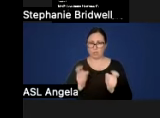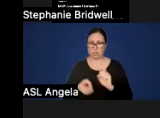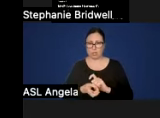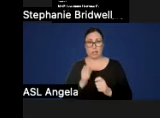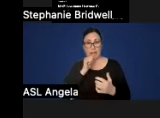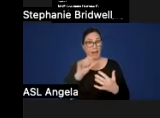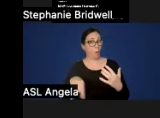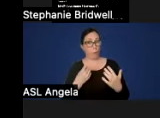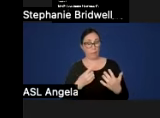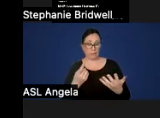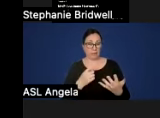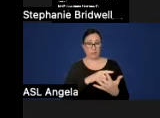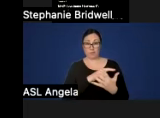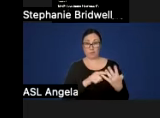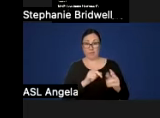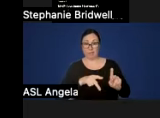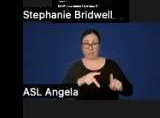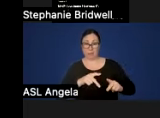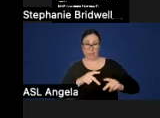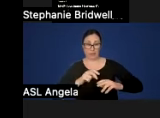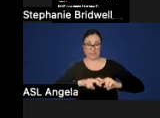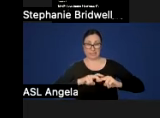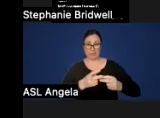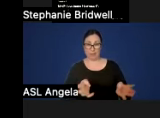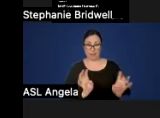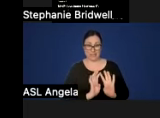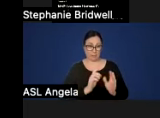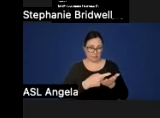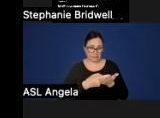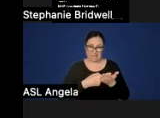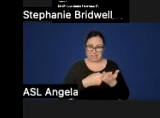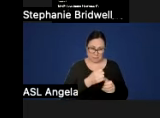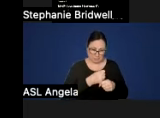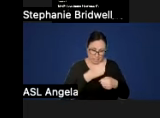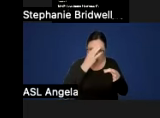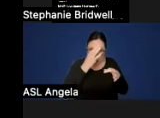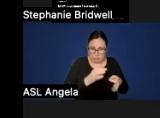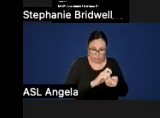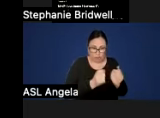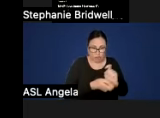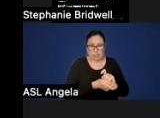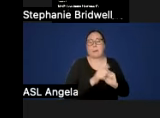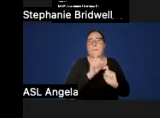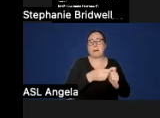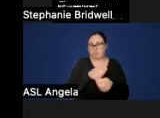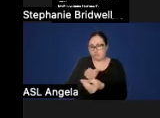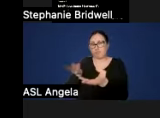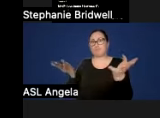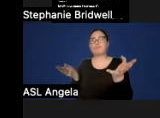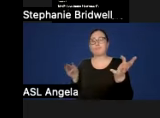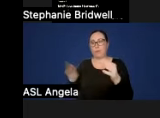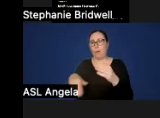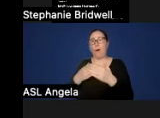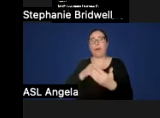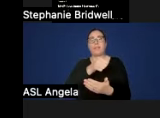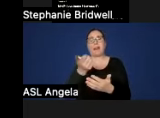It is also all of their team who's part of their, you know, agency and organizations as well.